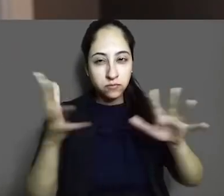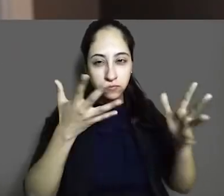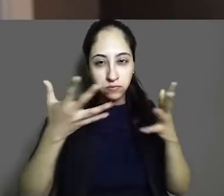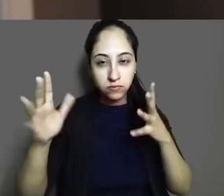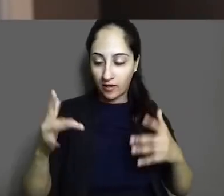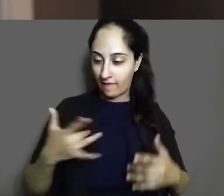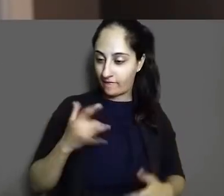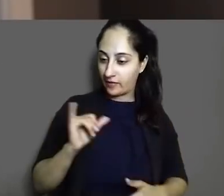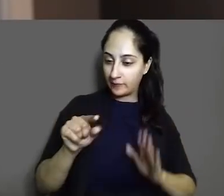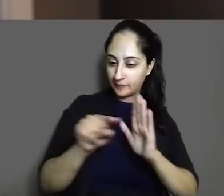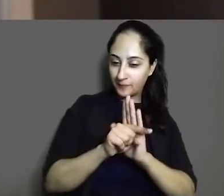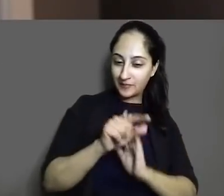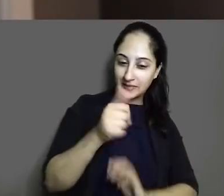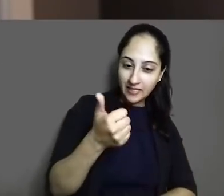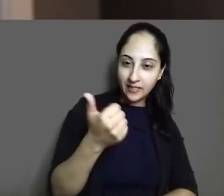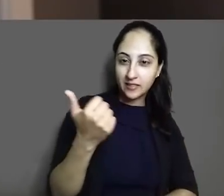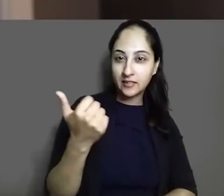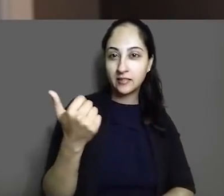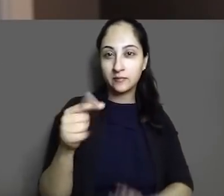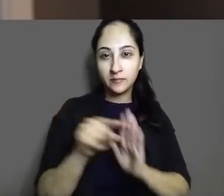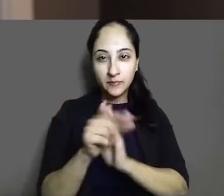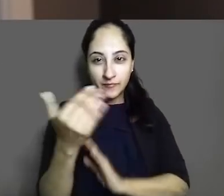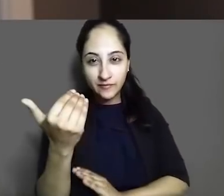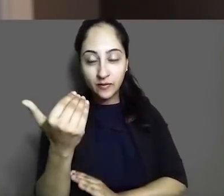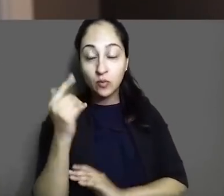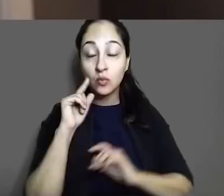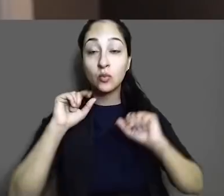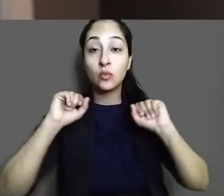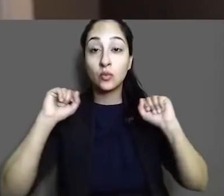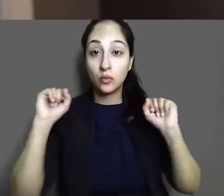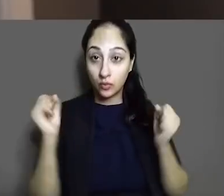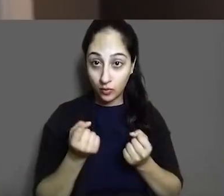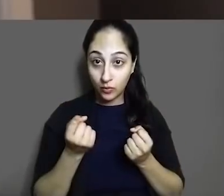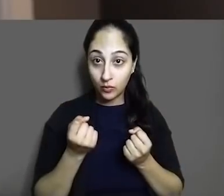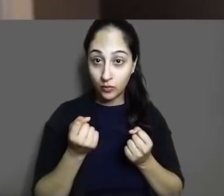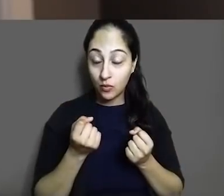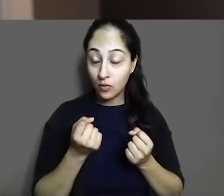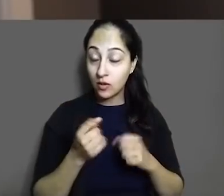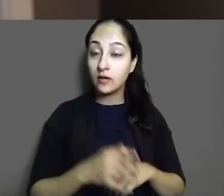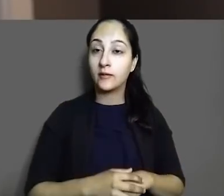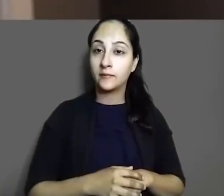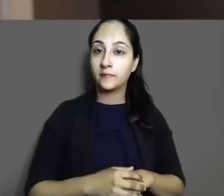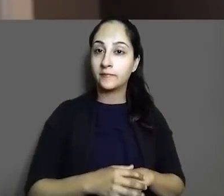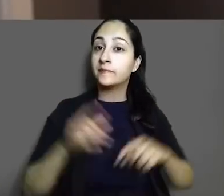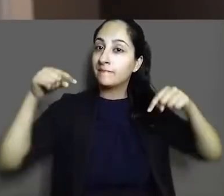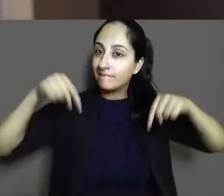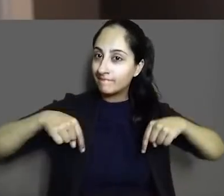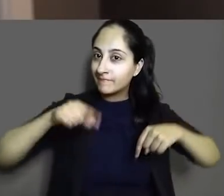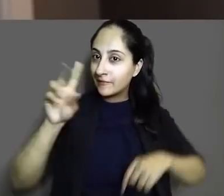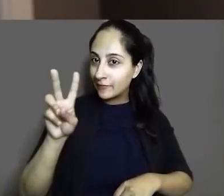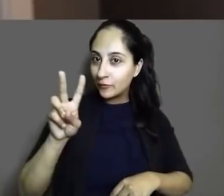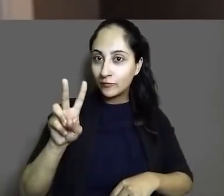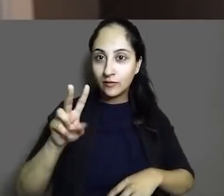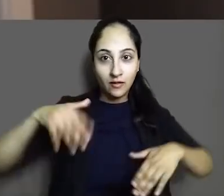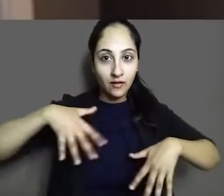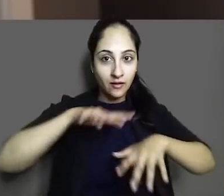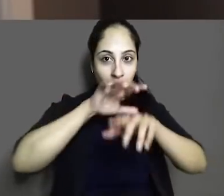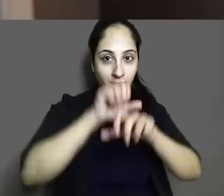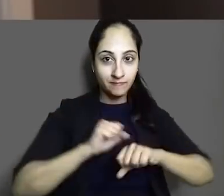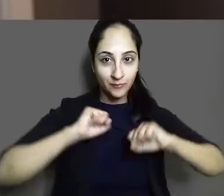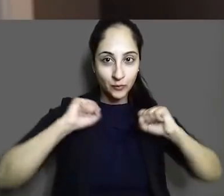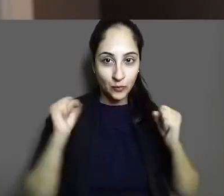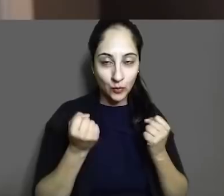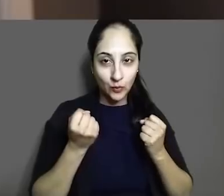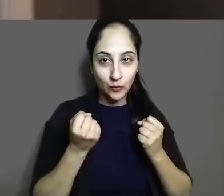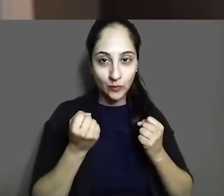maybe -10, -15. It was cold. It's winter. We should expect it to be cold, but here in Vancouver, we're not used to